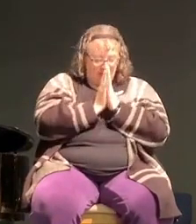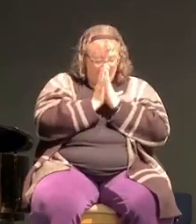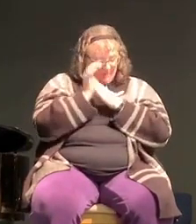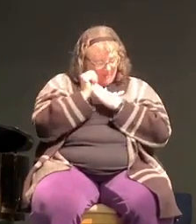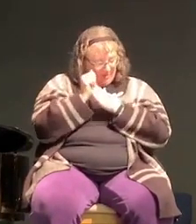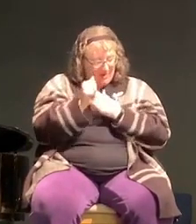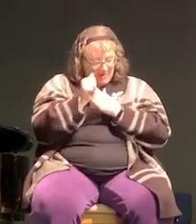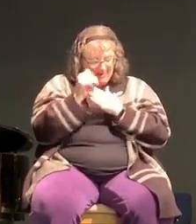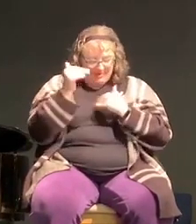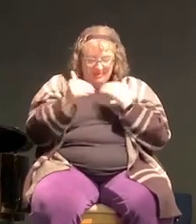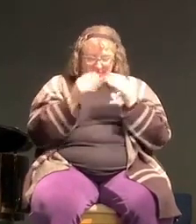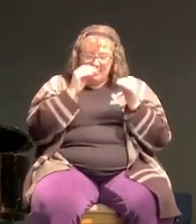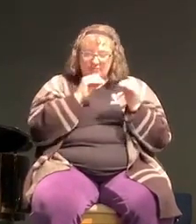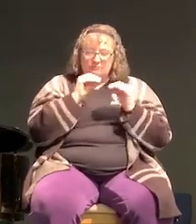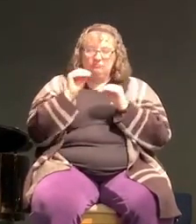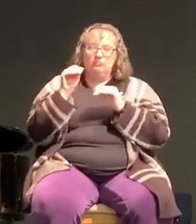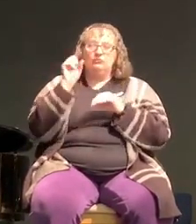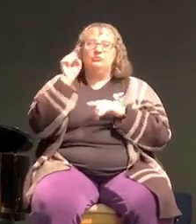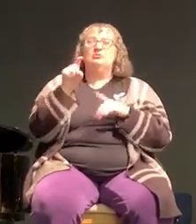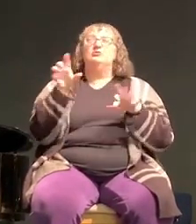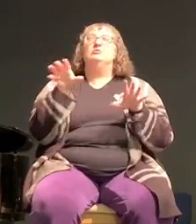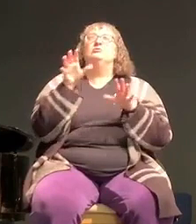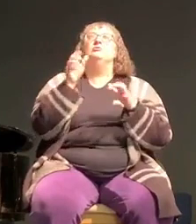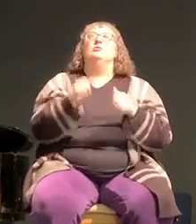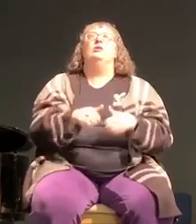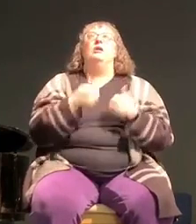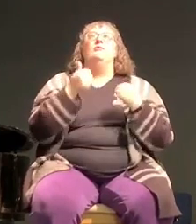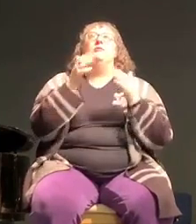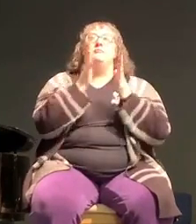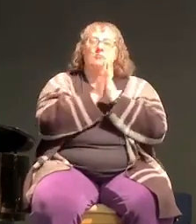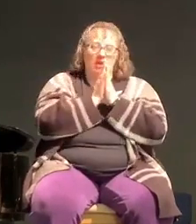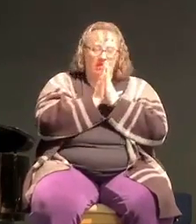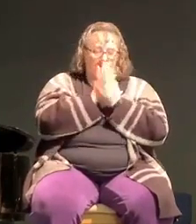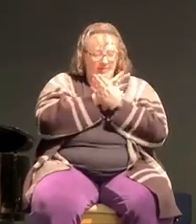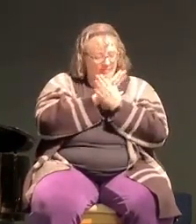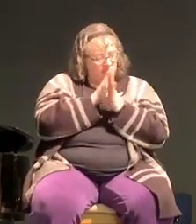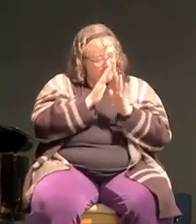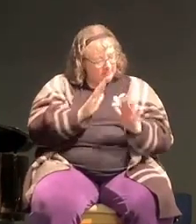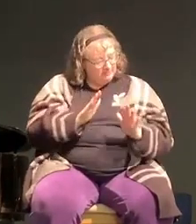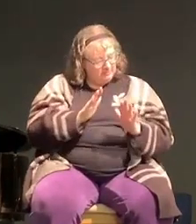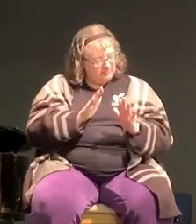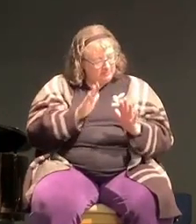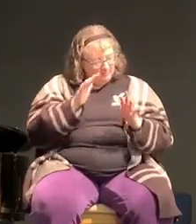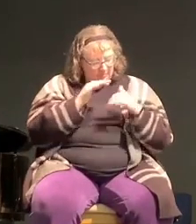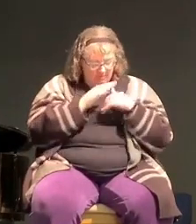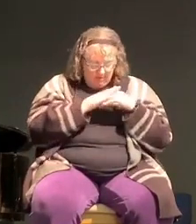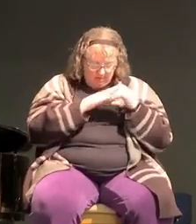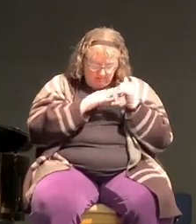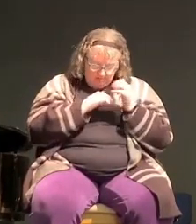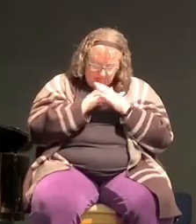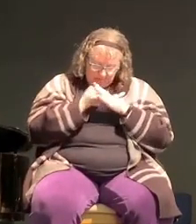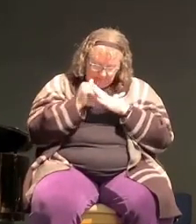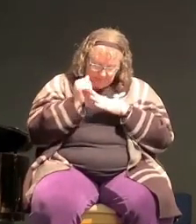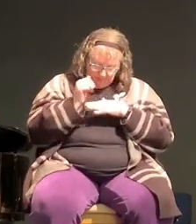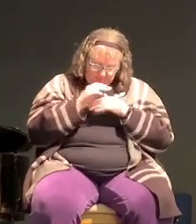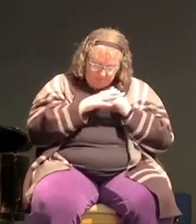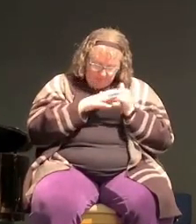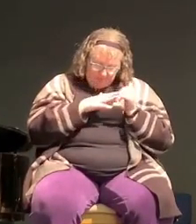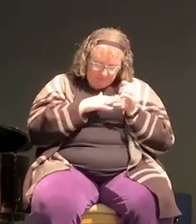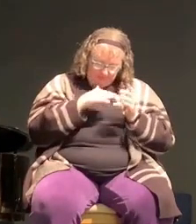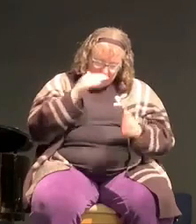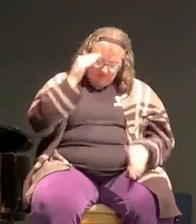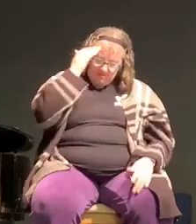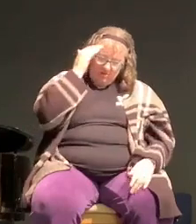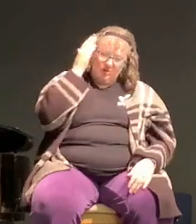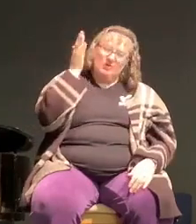in that next move that you're to make in your life. I want you to pray to Him for that peace, to comfort, so that you know